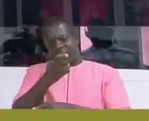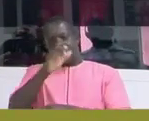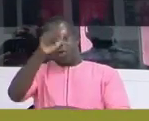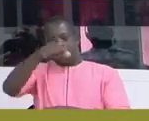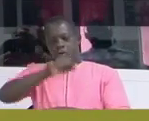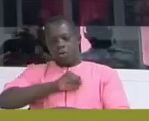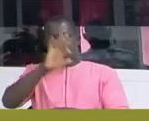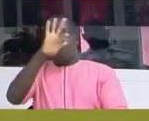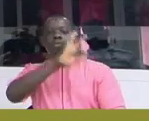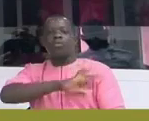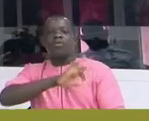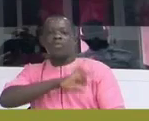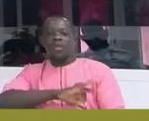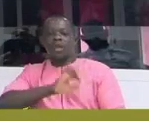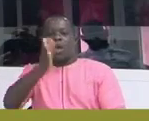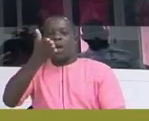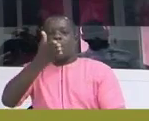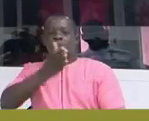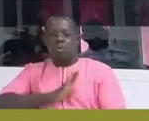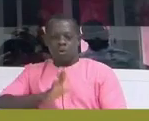proceeds of your